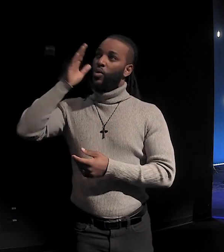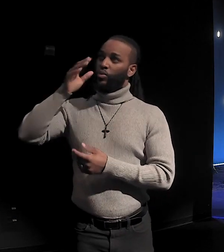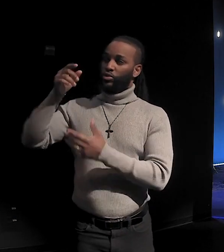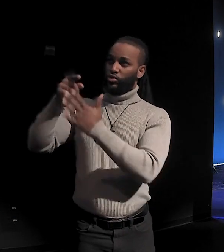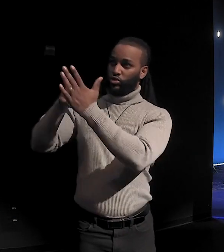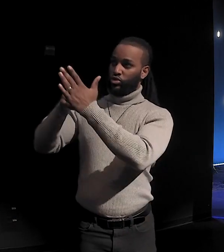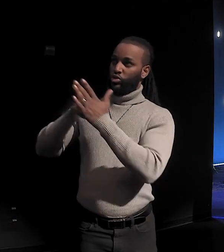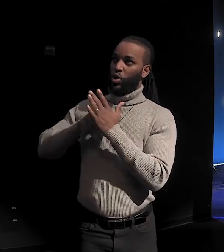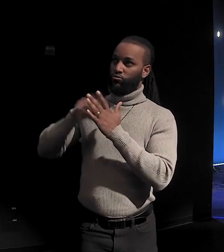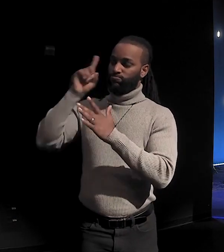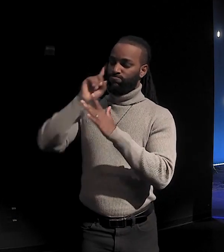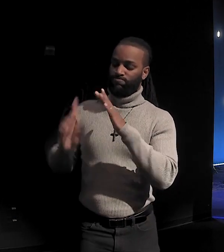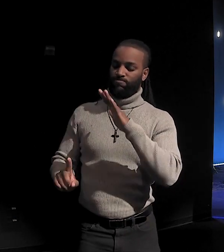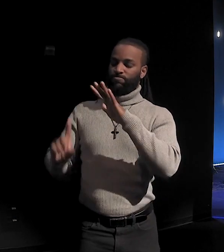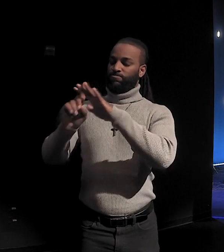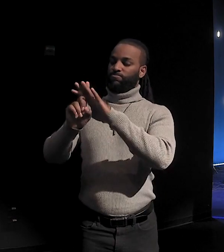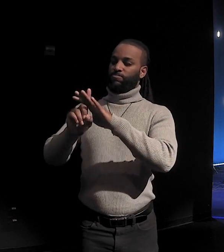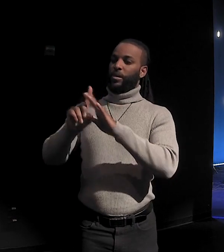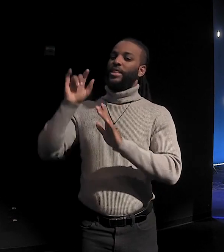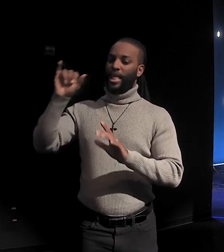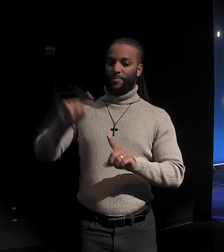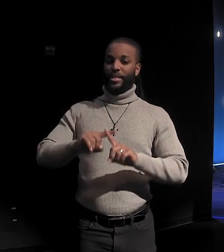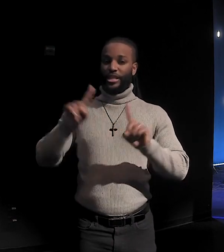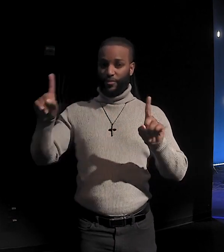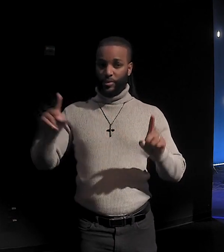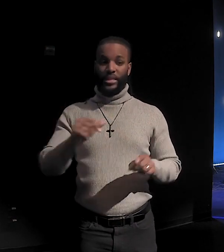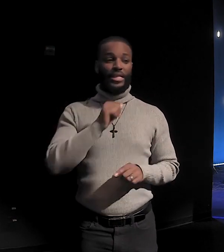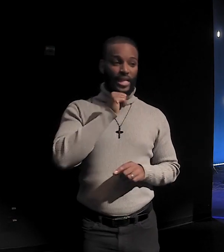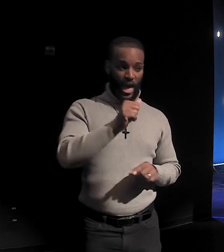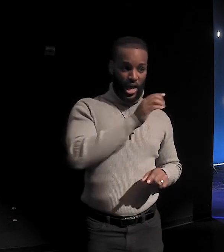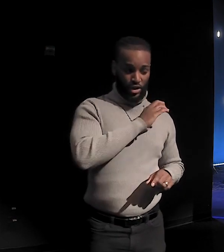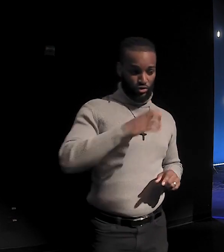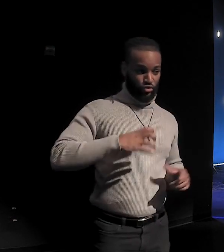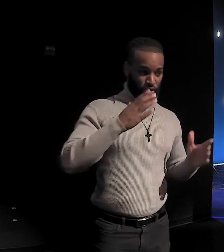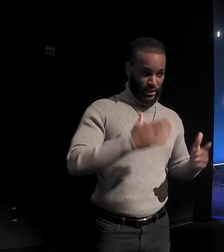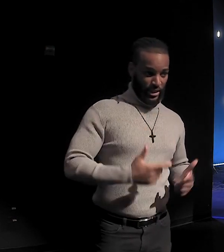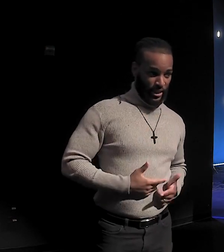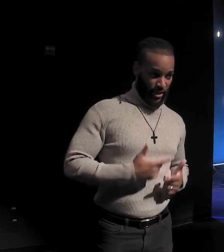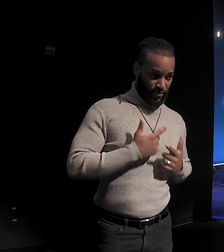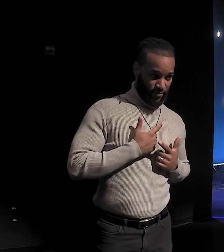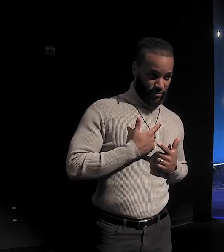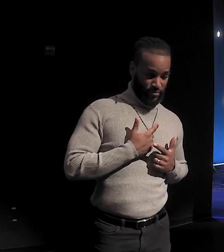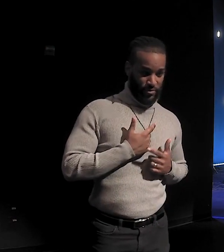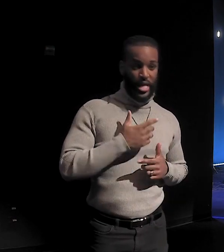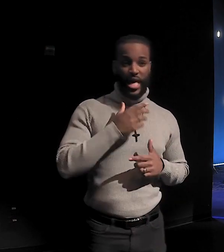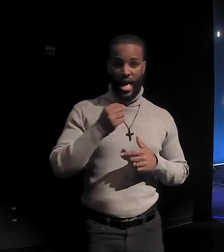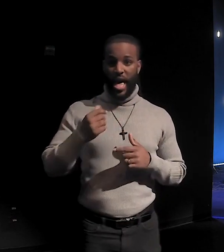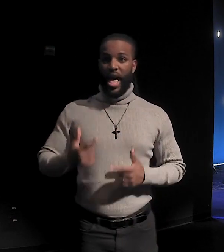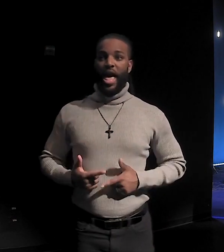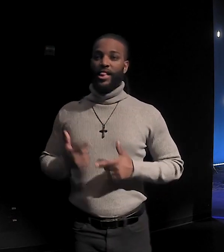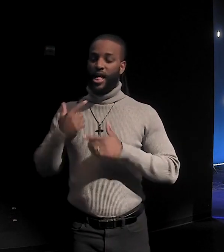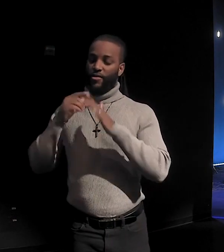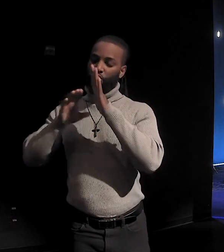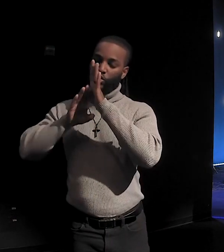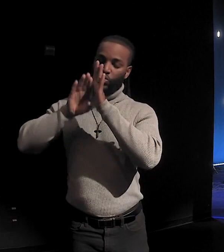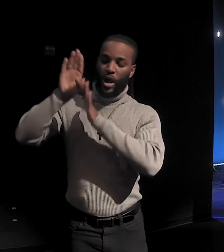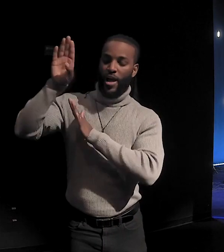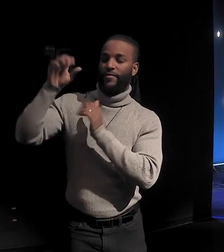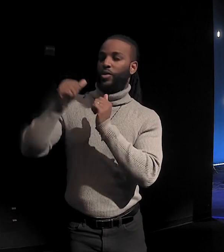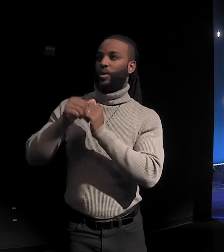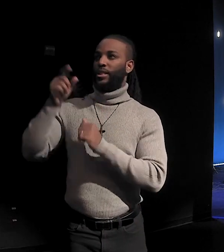and that manifestation will be the difference between a nominal Christian life and a life radiant with the light of his